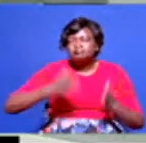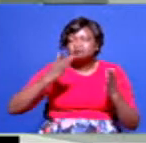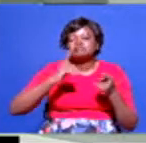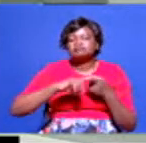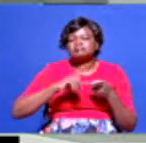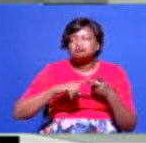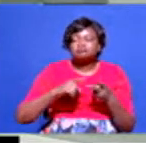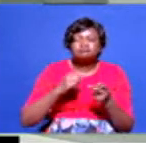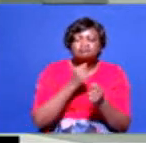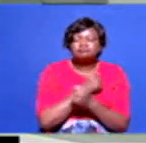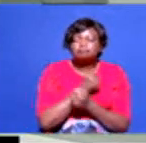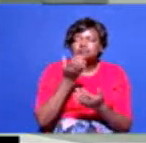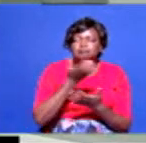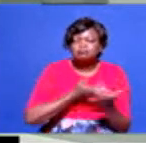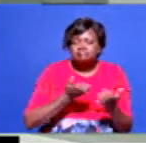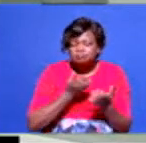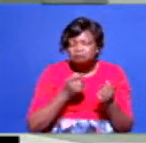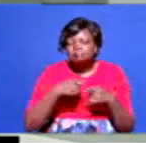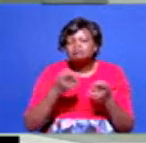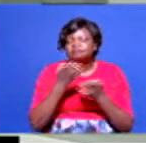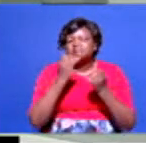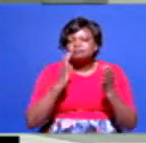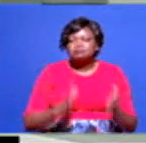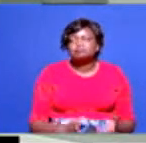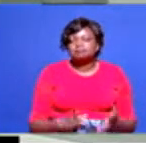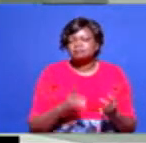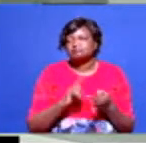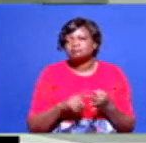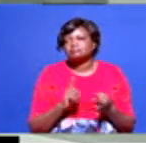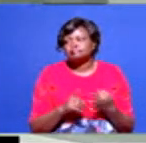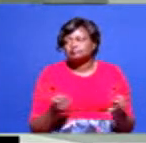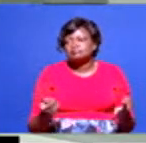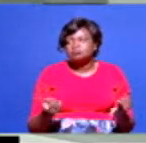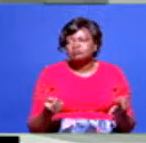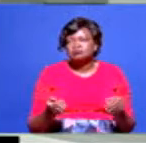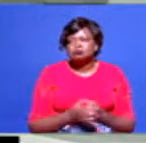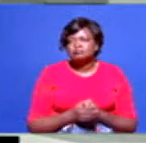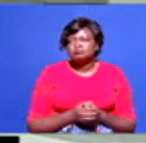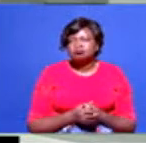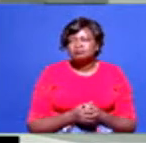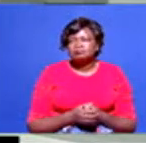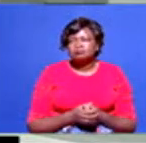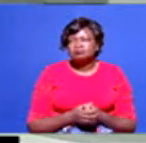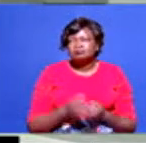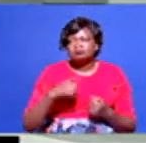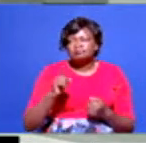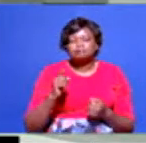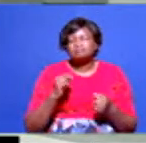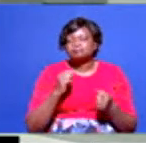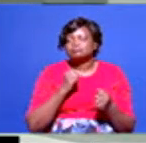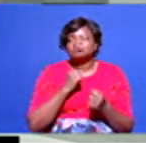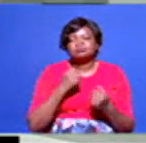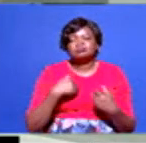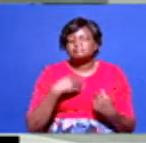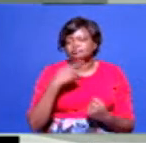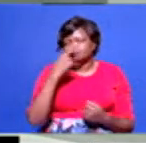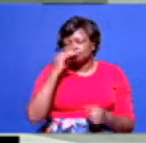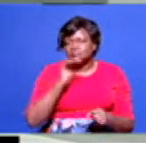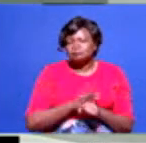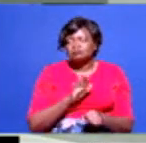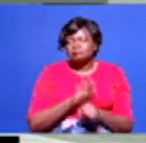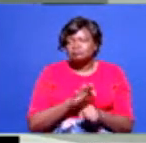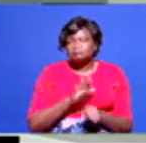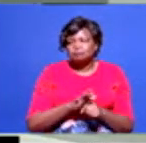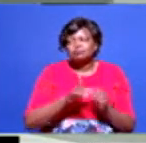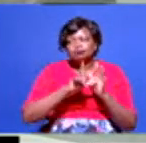this, our lot, even when it comes to his light side, he was a comedian of sorts. Oh, we shall be looking at that in not too